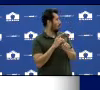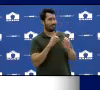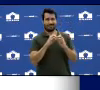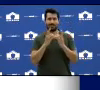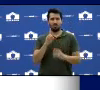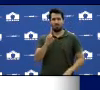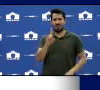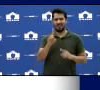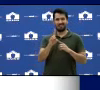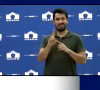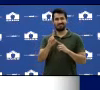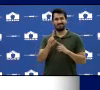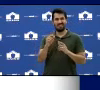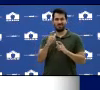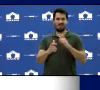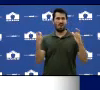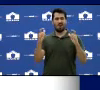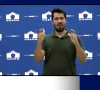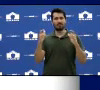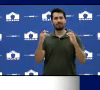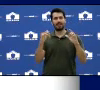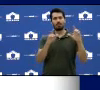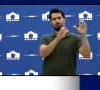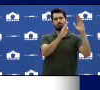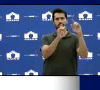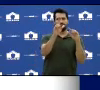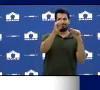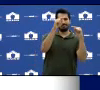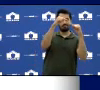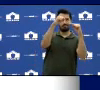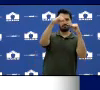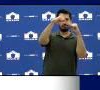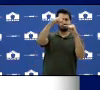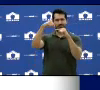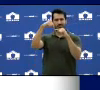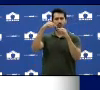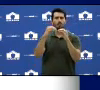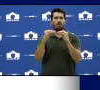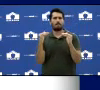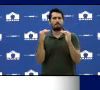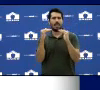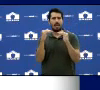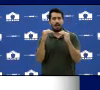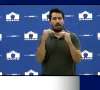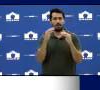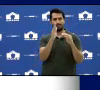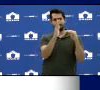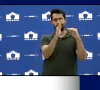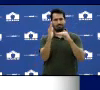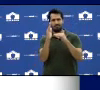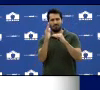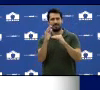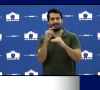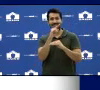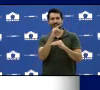school districts, and so this was an attempt to more accurately balance the districts, and it's moving out of District 1 into District